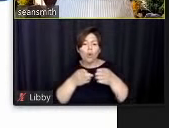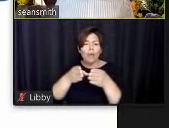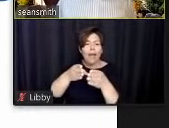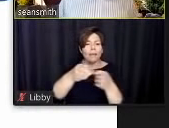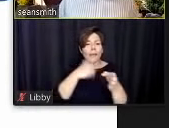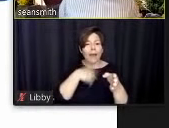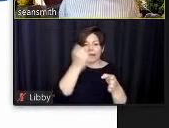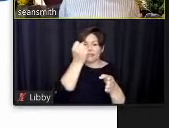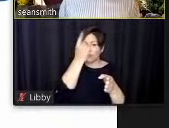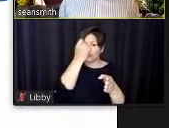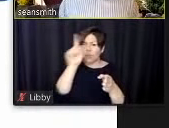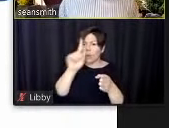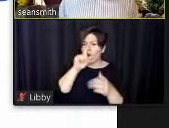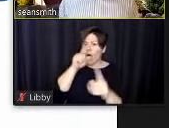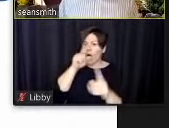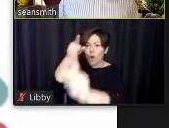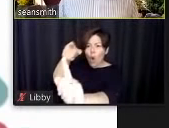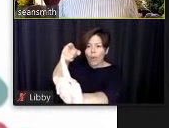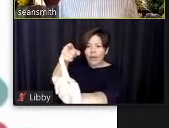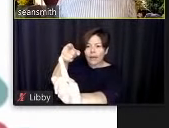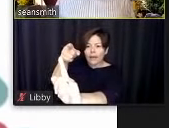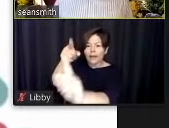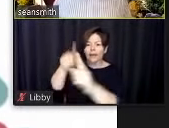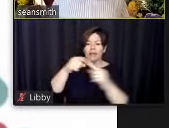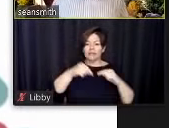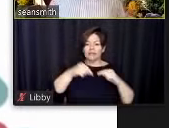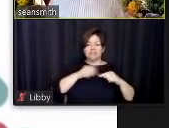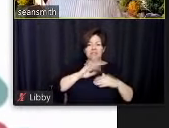so I can design appropriate for it. And so